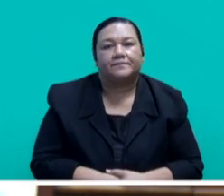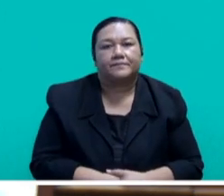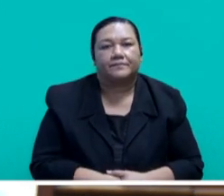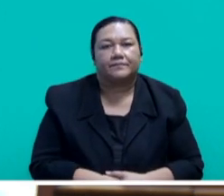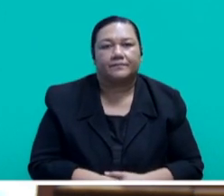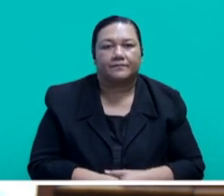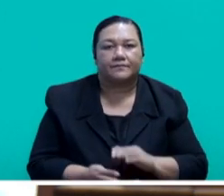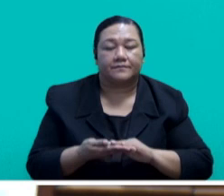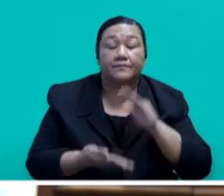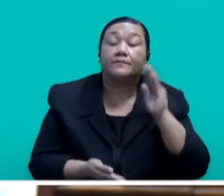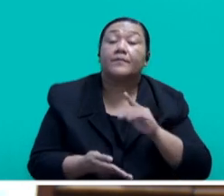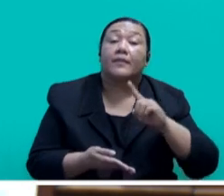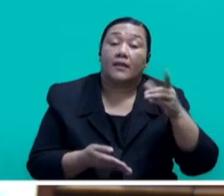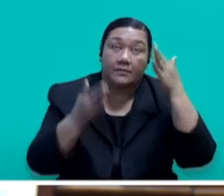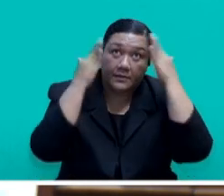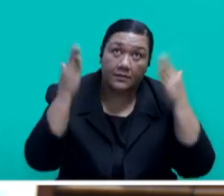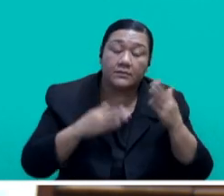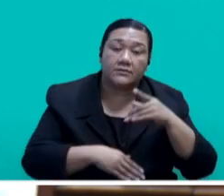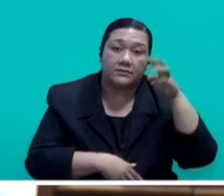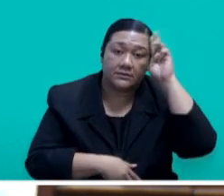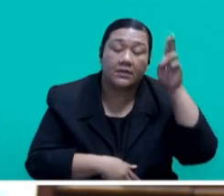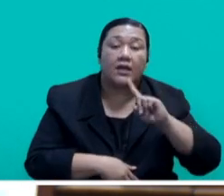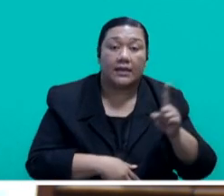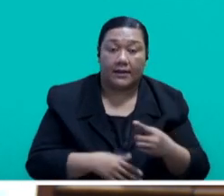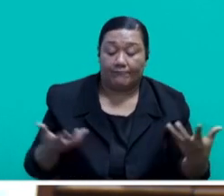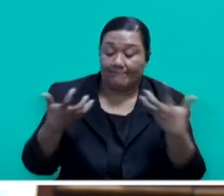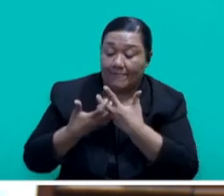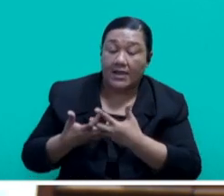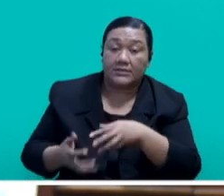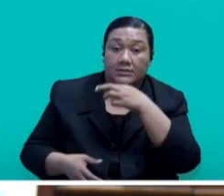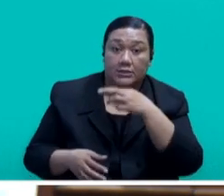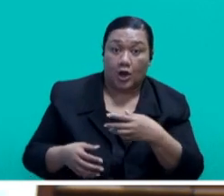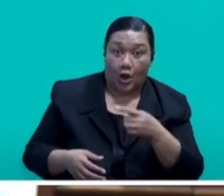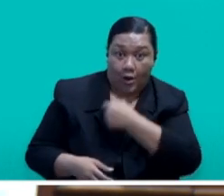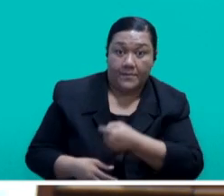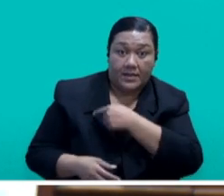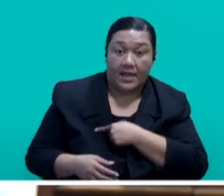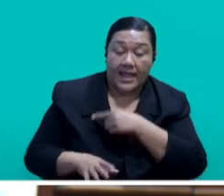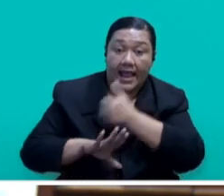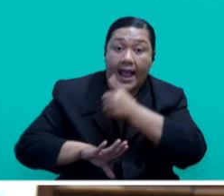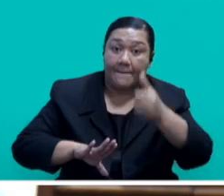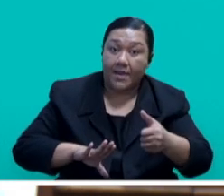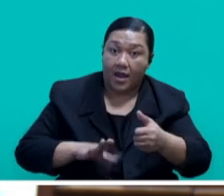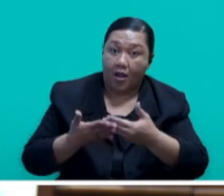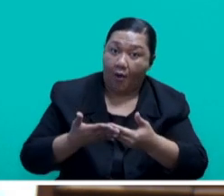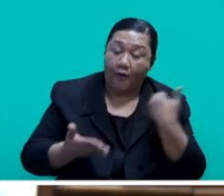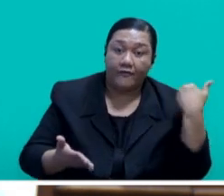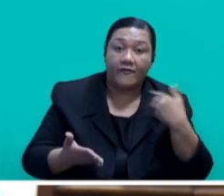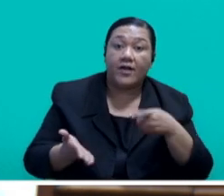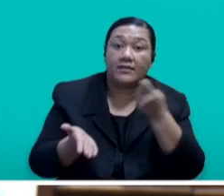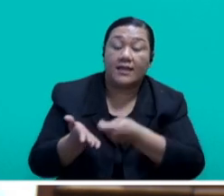Mr. Speaker, sir, in line with our commitments, the government has written off the TELF debt